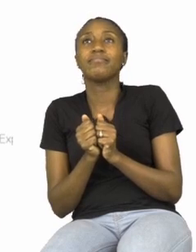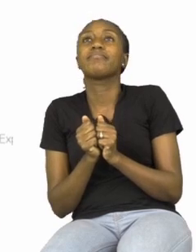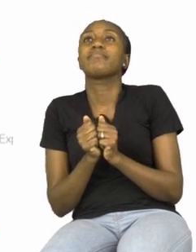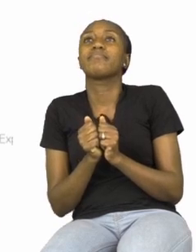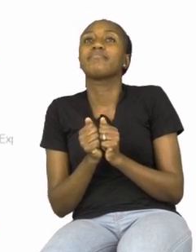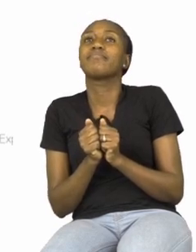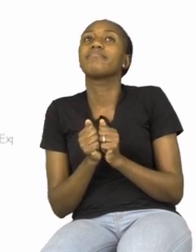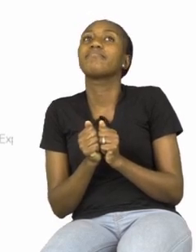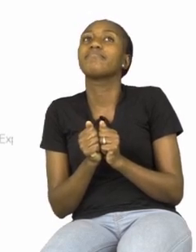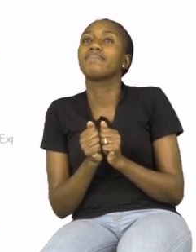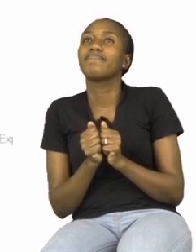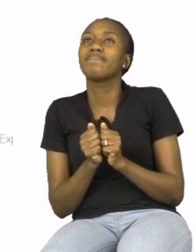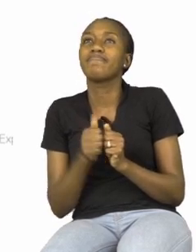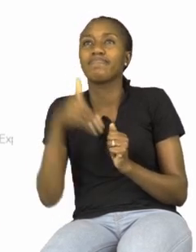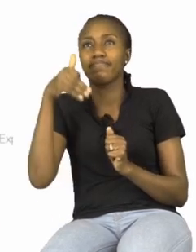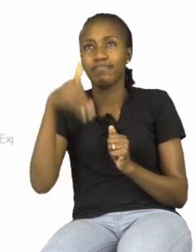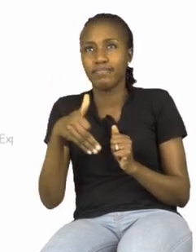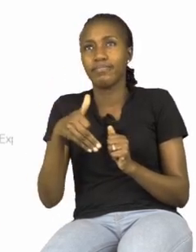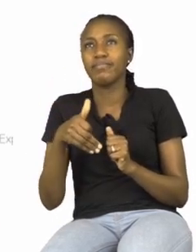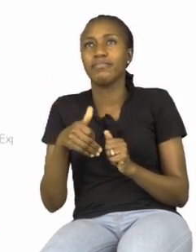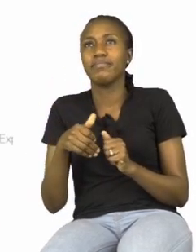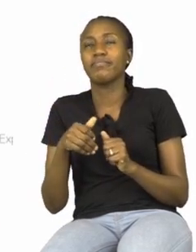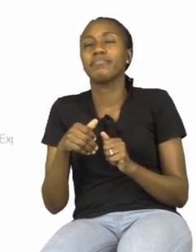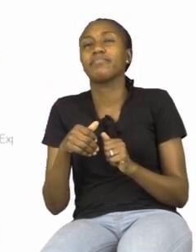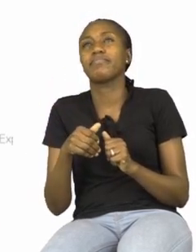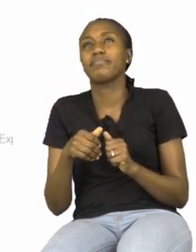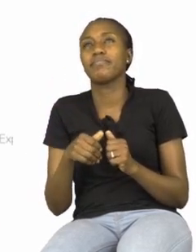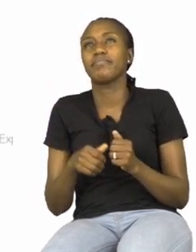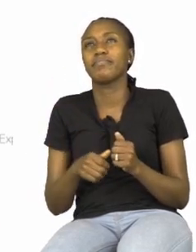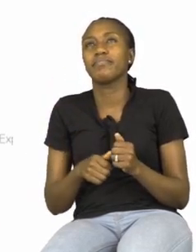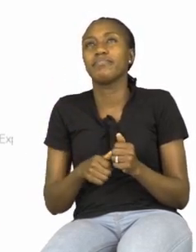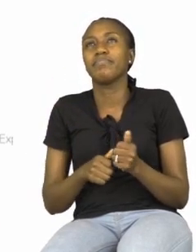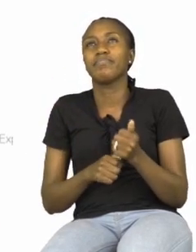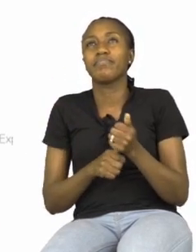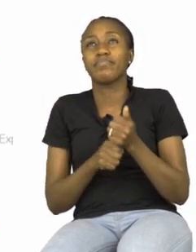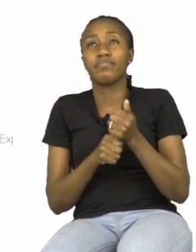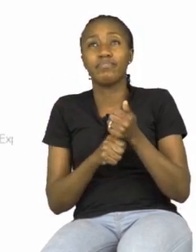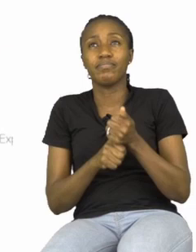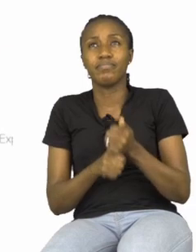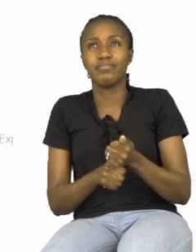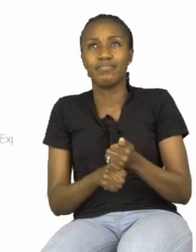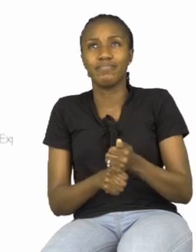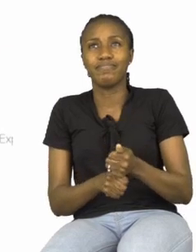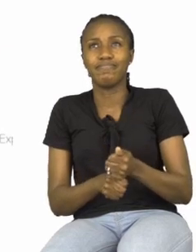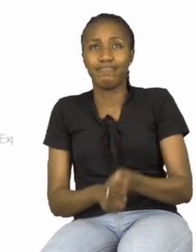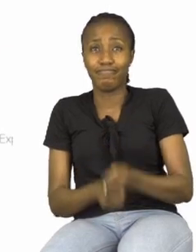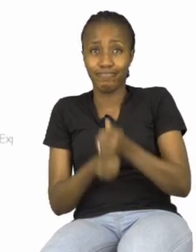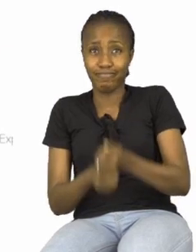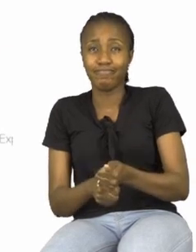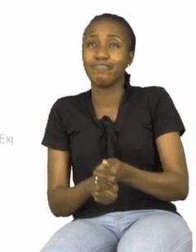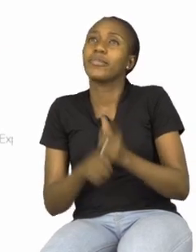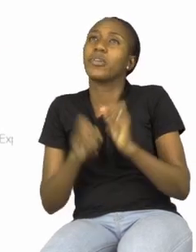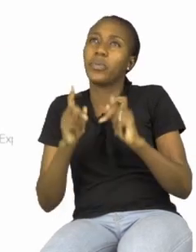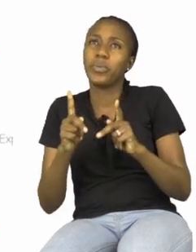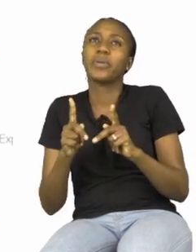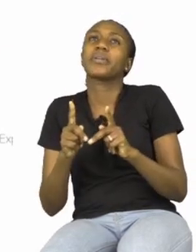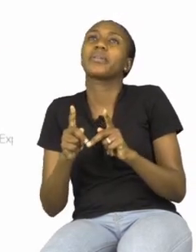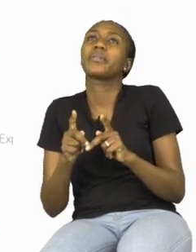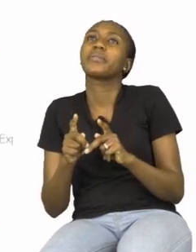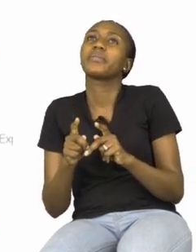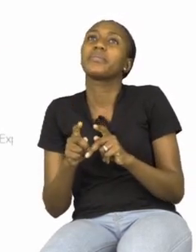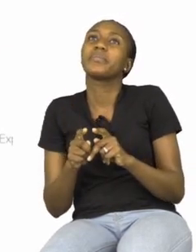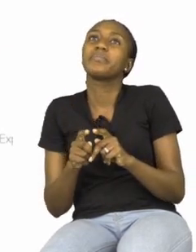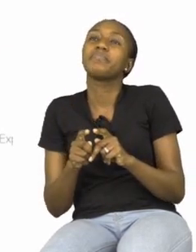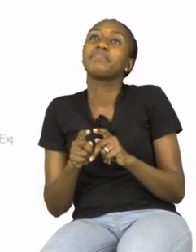Union President, Master Reagon Graig. Welcome to the show. Thank you very much. Of course, let me take you into it. Let's say Jessica, take